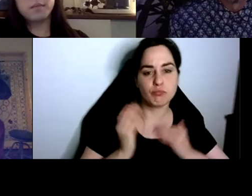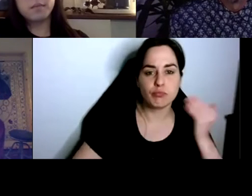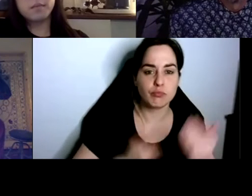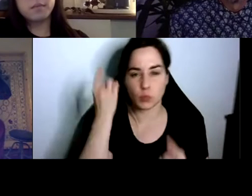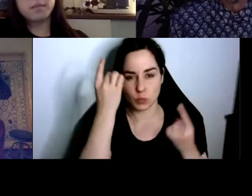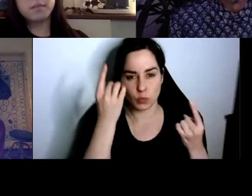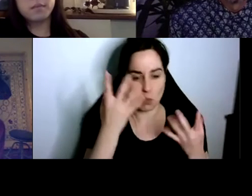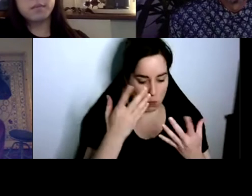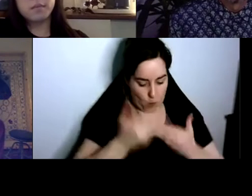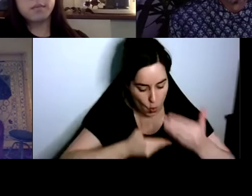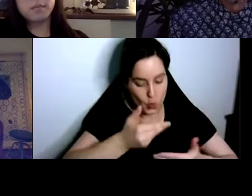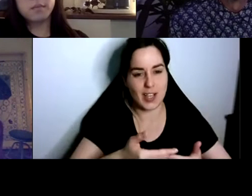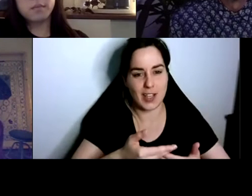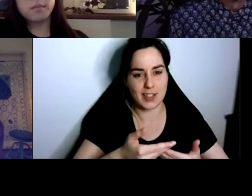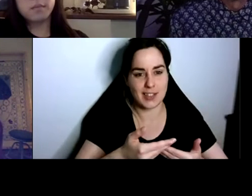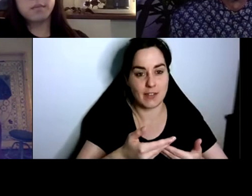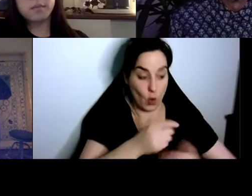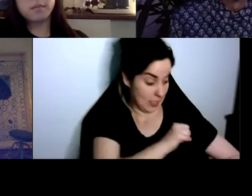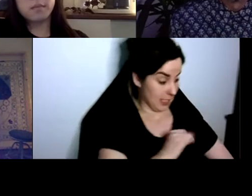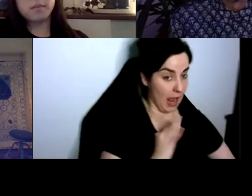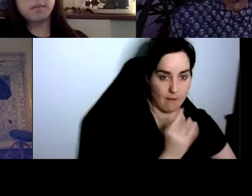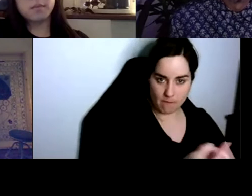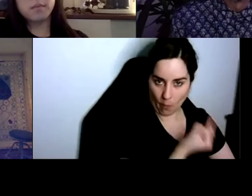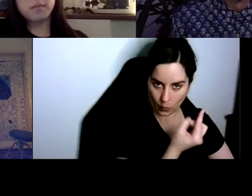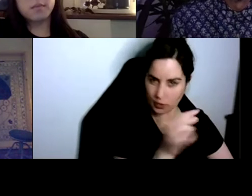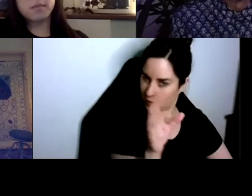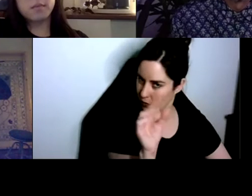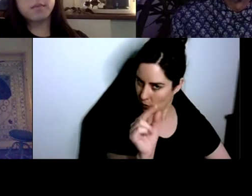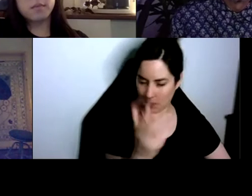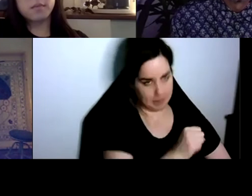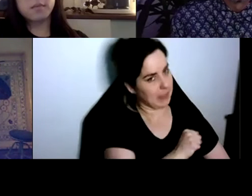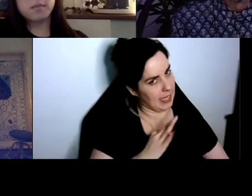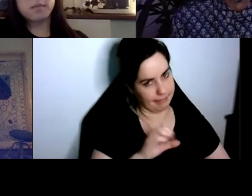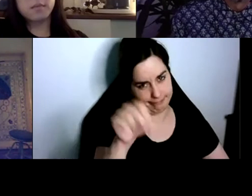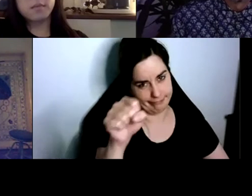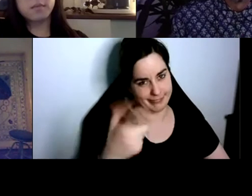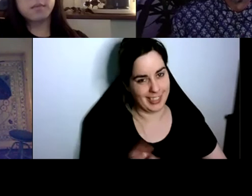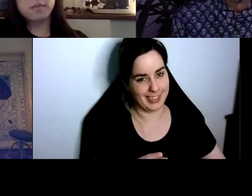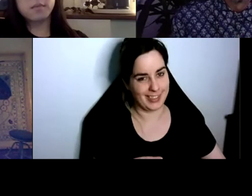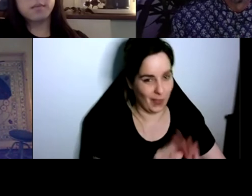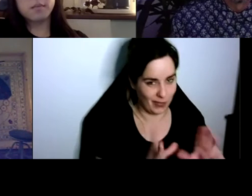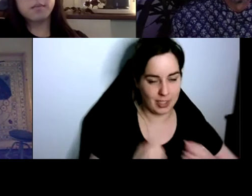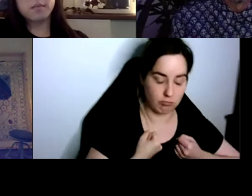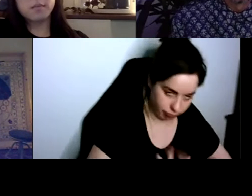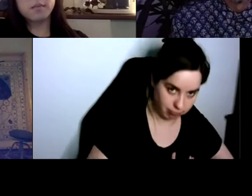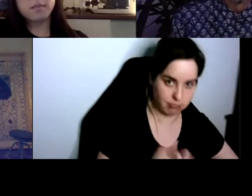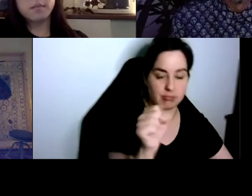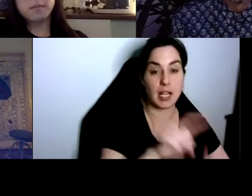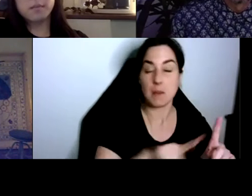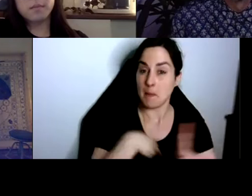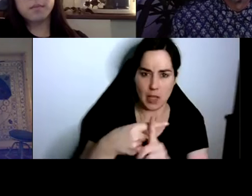the staff, although the staff are, of course, experiencing the brunt of the burnout, but also for